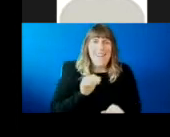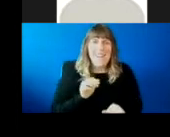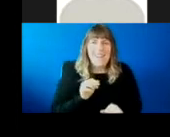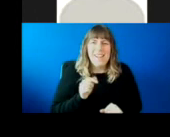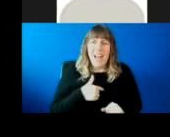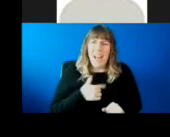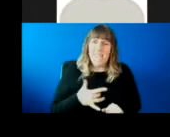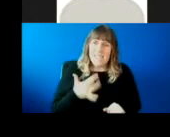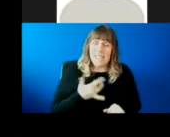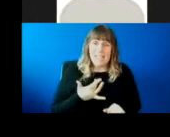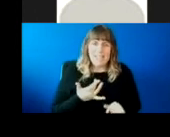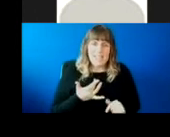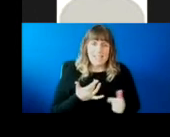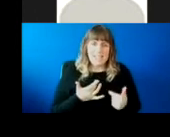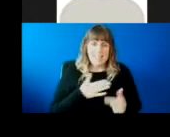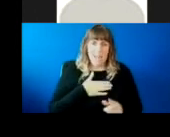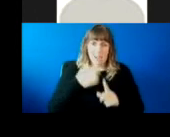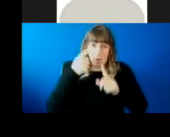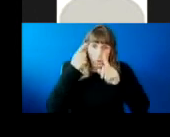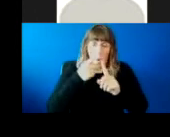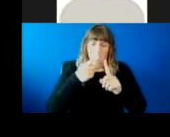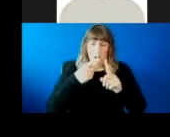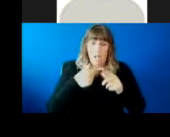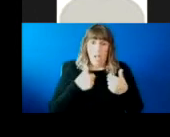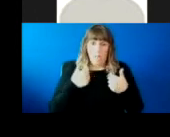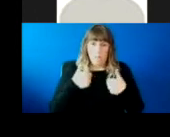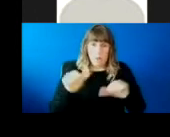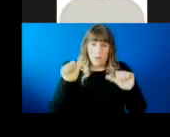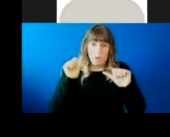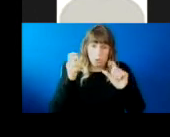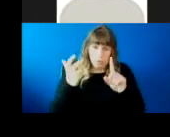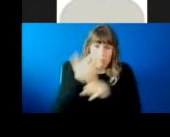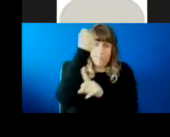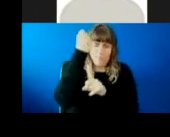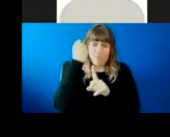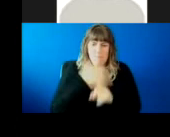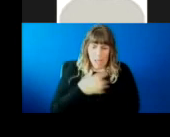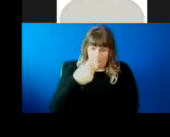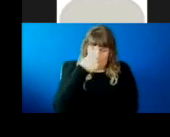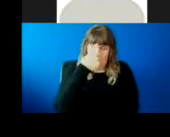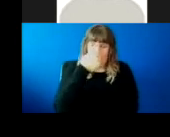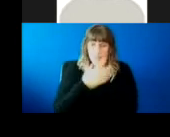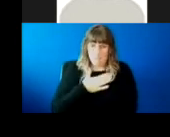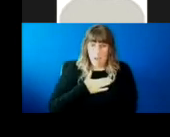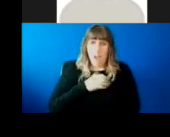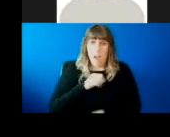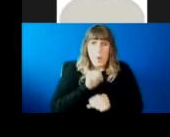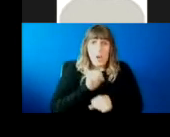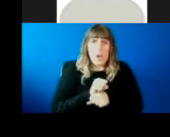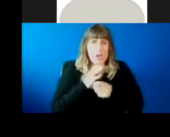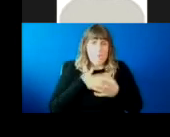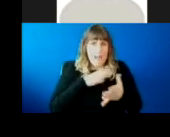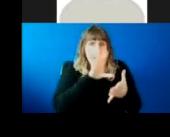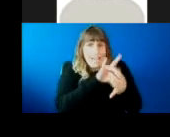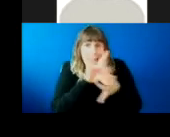like, what am I trying to achieve? What works in the way that my brain and my, and where am I connecting